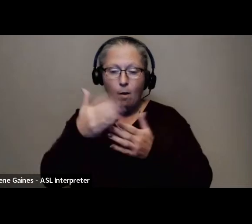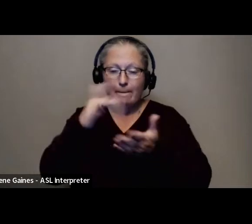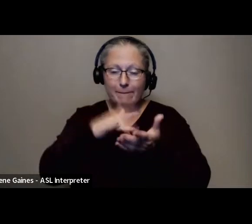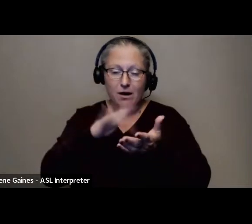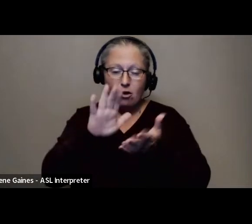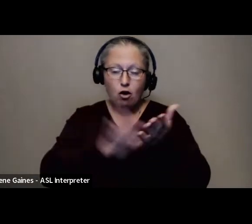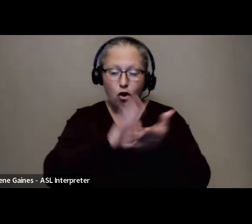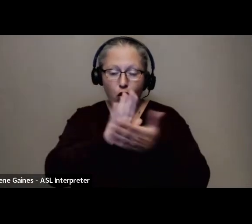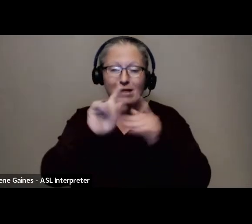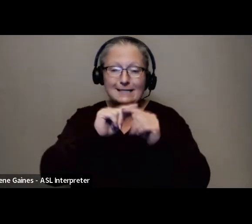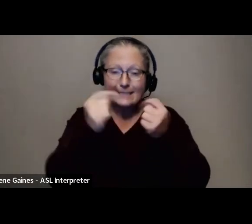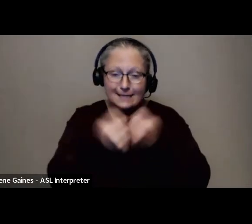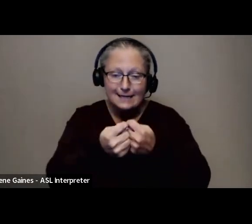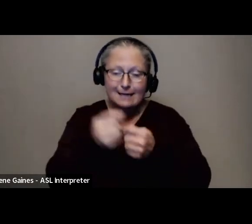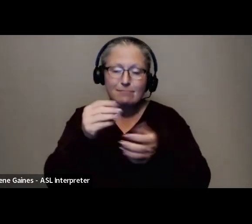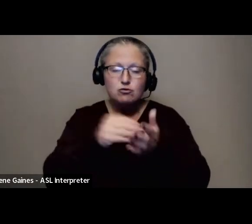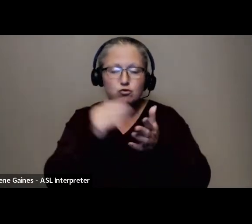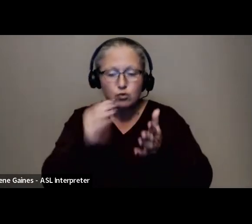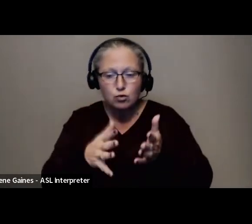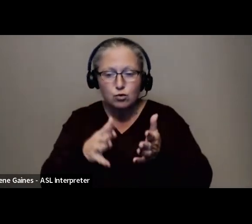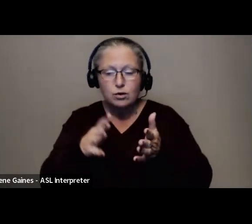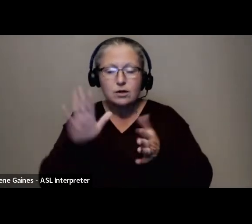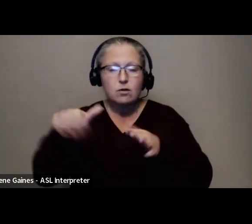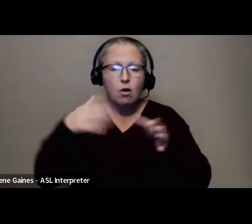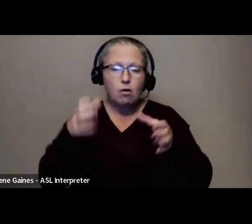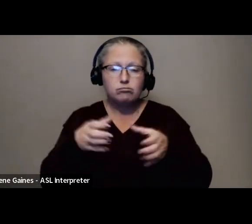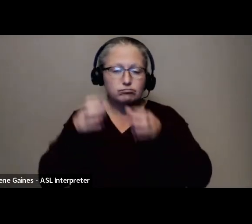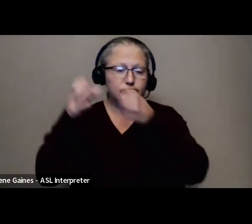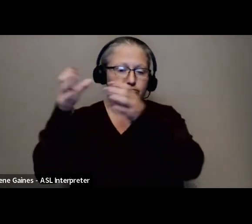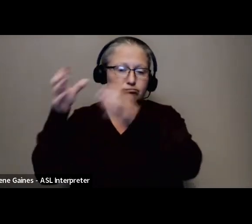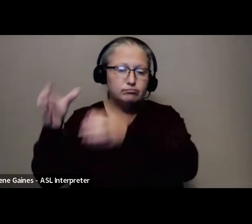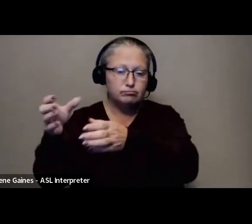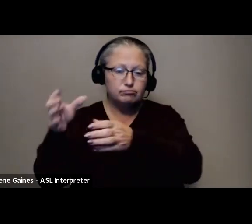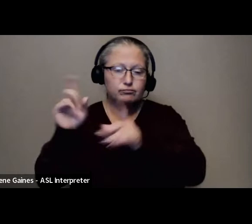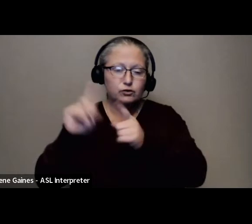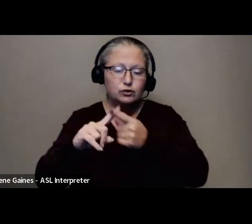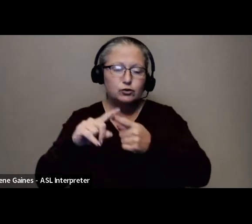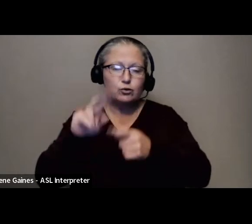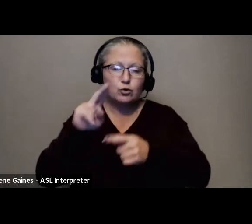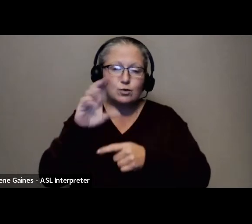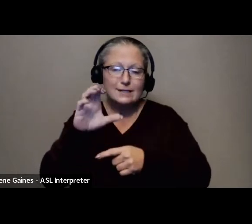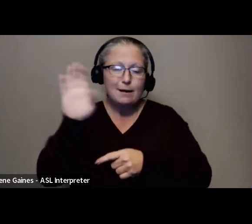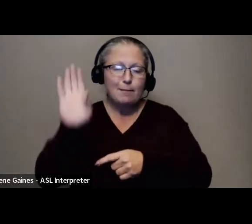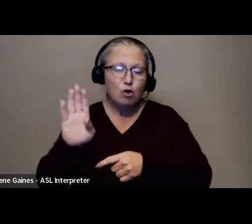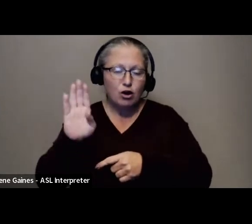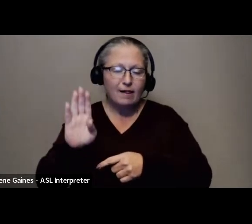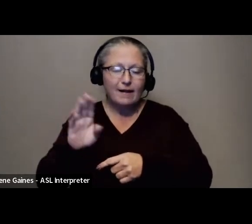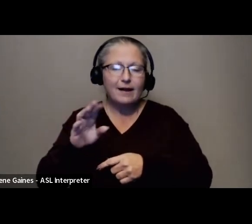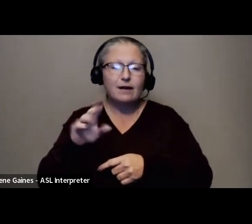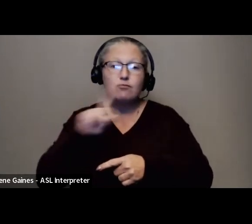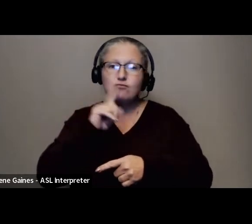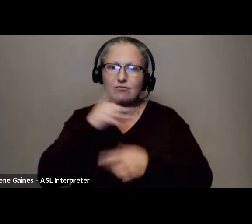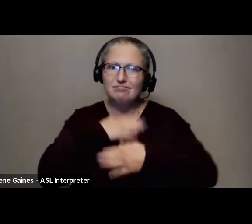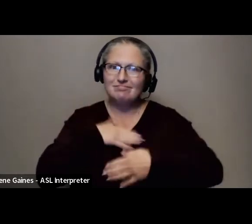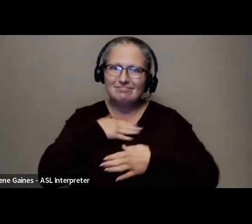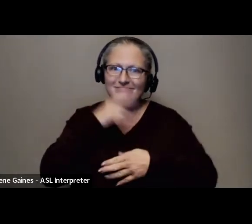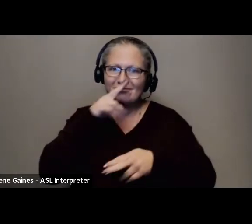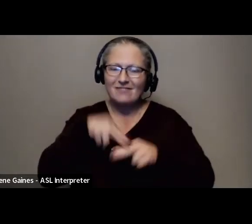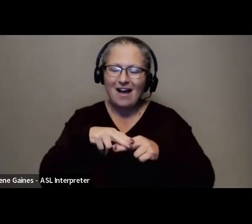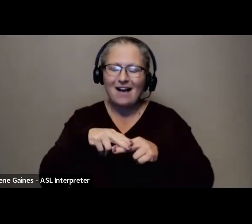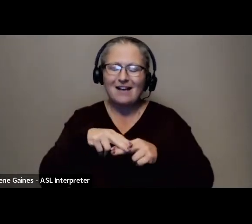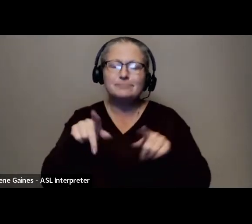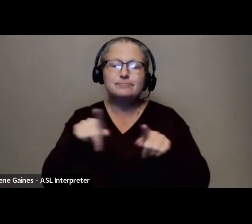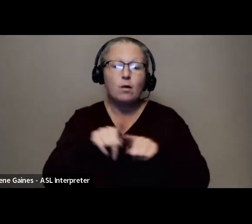College team, all the students, we went ahead and we went to UC Berkeley, and that was really fun. And